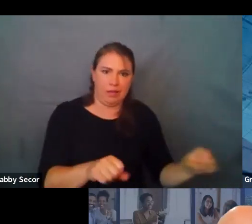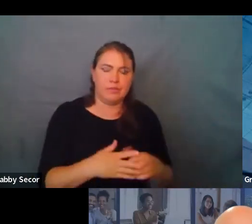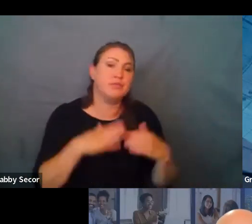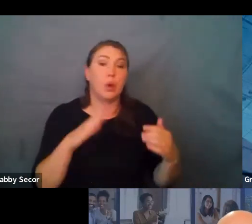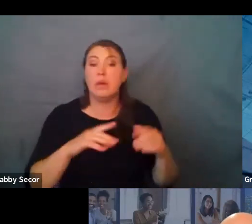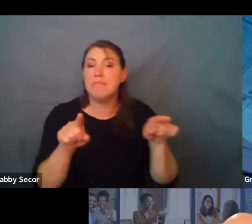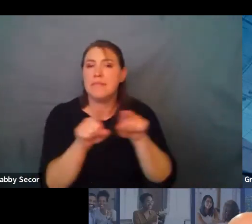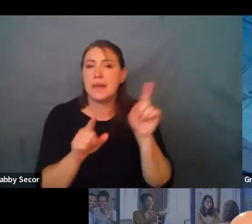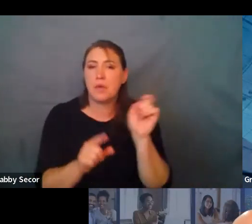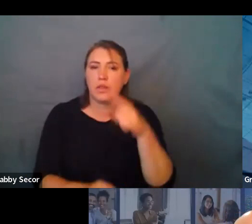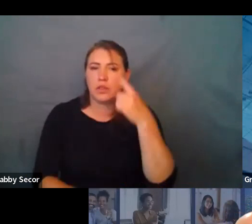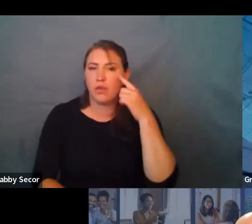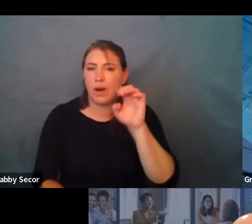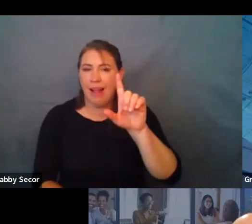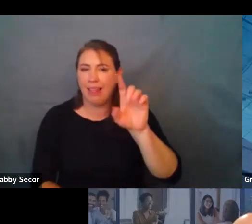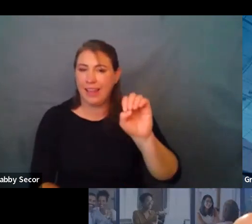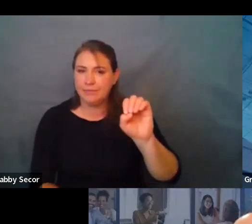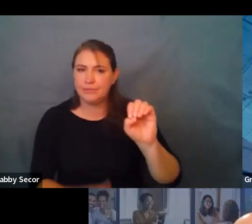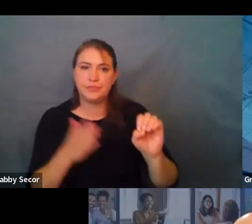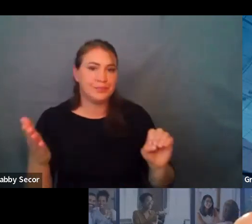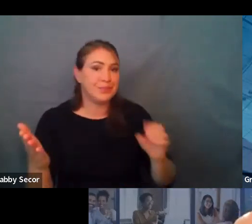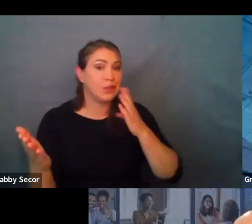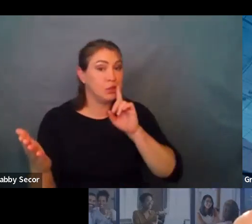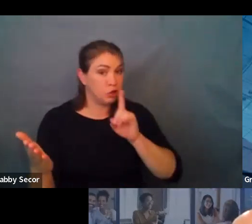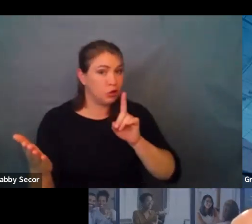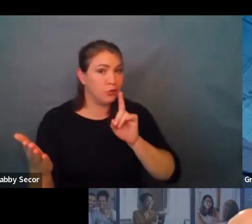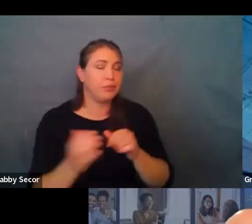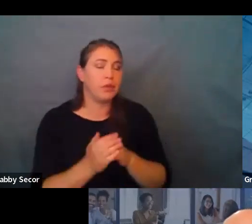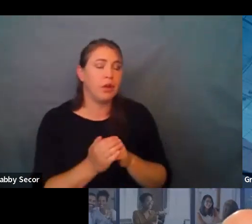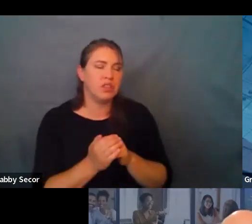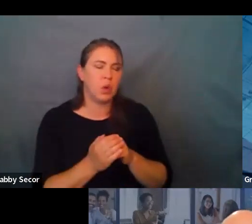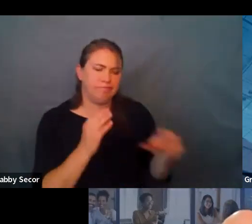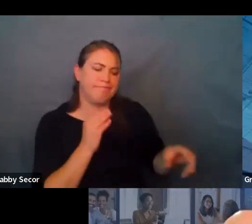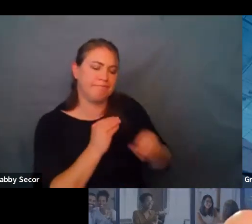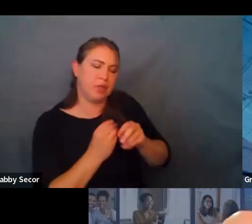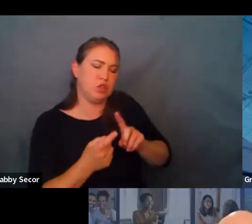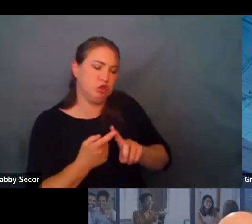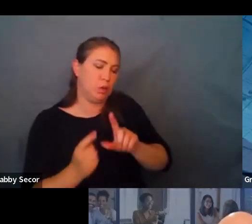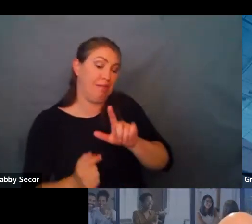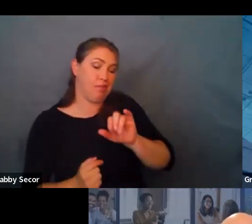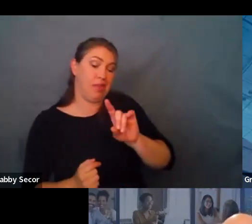question. Sure. Building a little bit off of what Linda said about